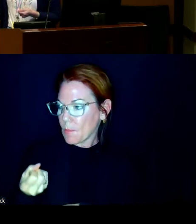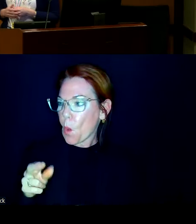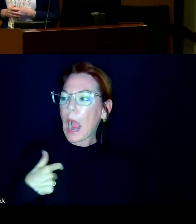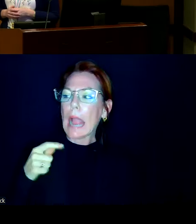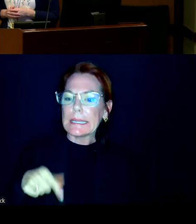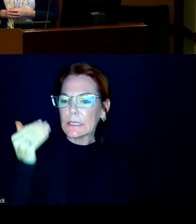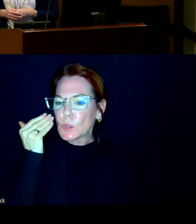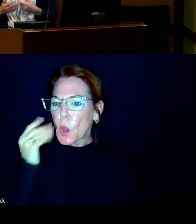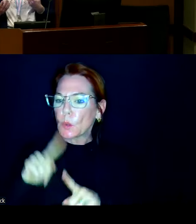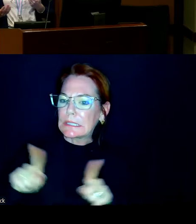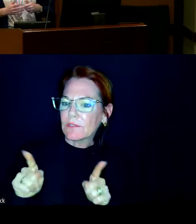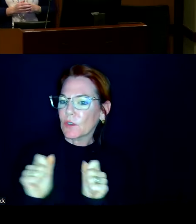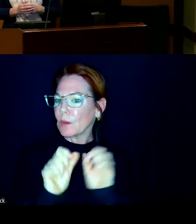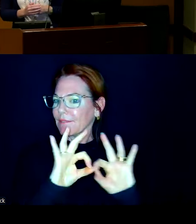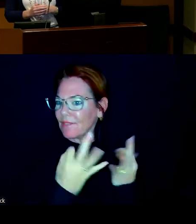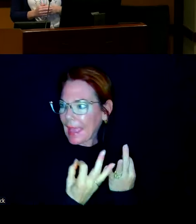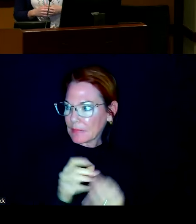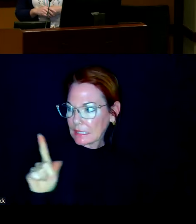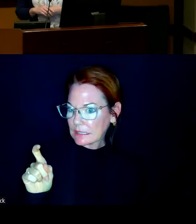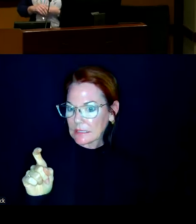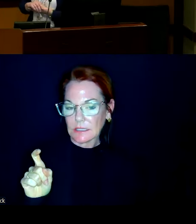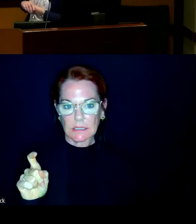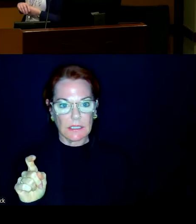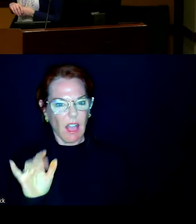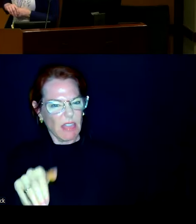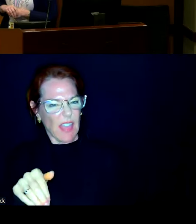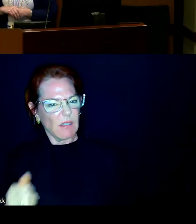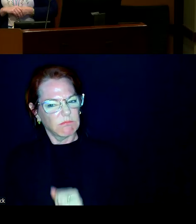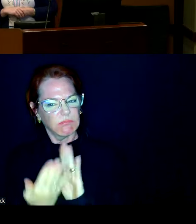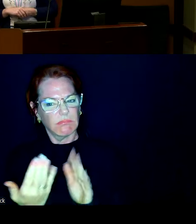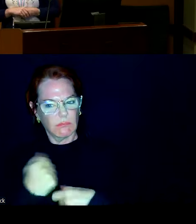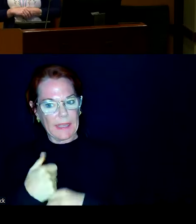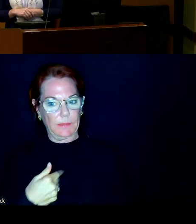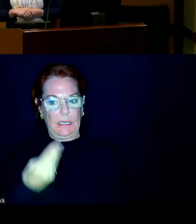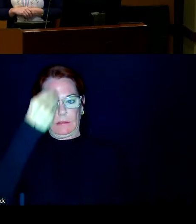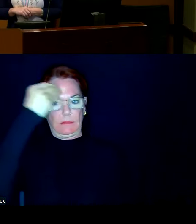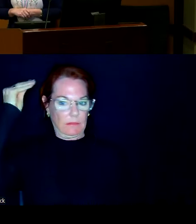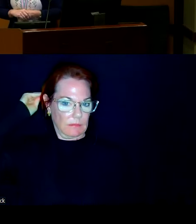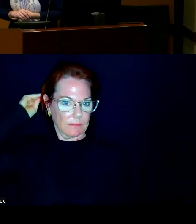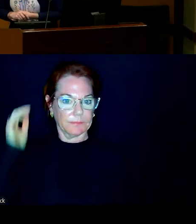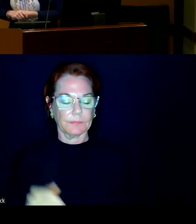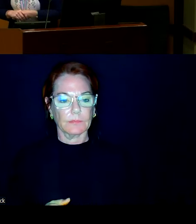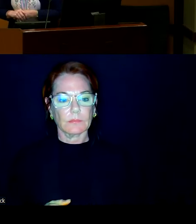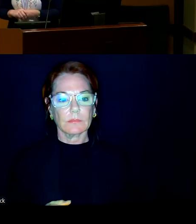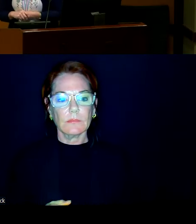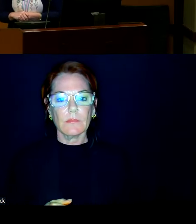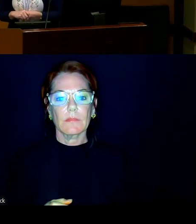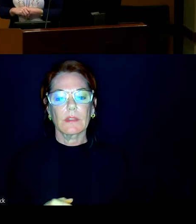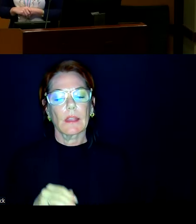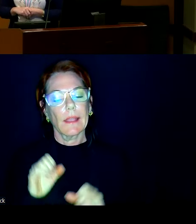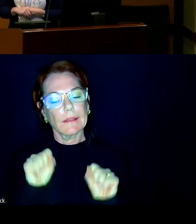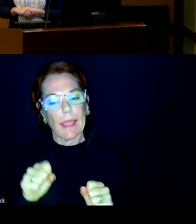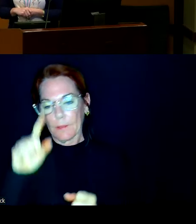of family or roommates? Just to be mindful of. It's also really annoying and confusing when people call you the wrong